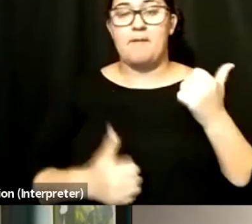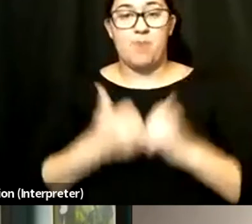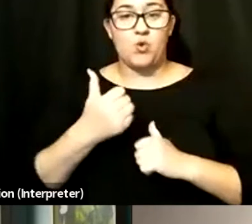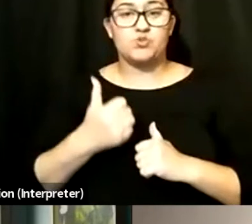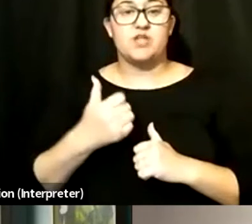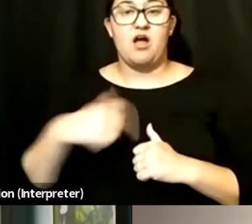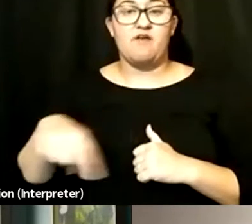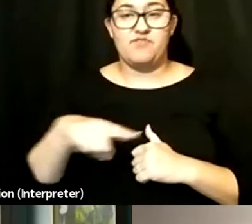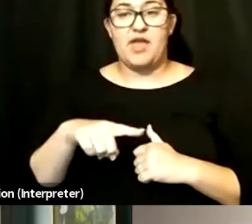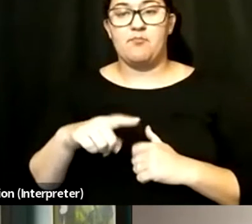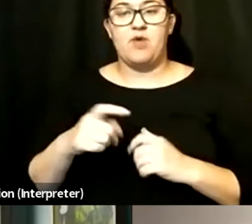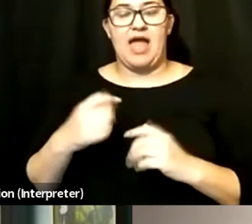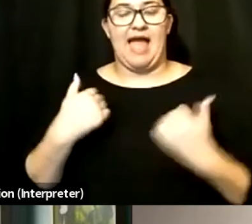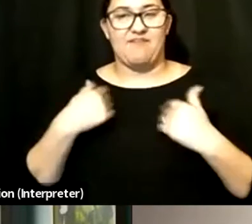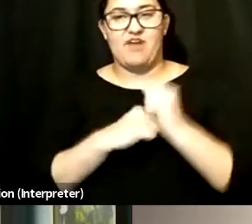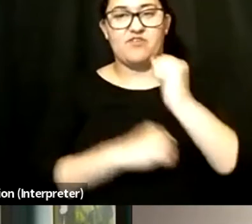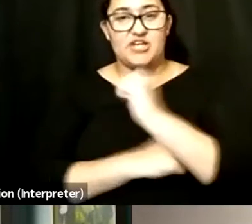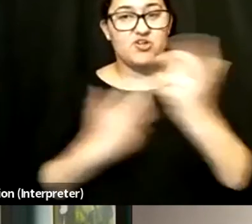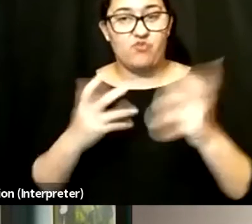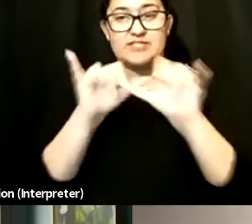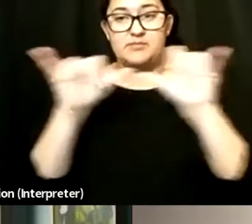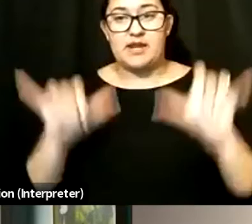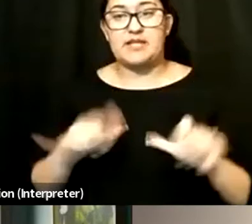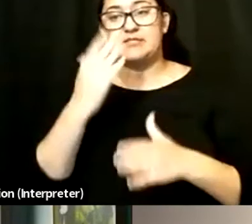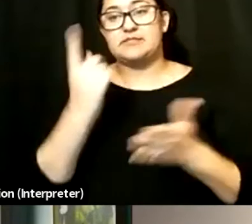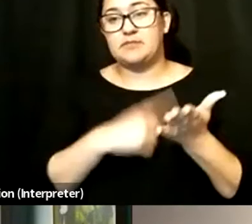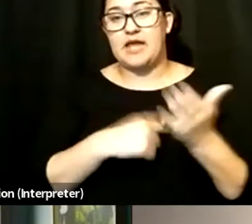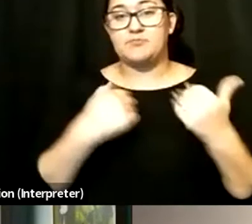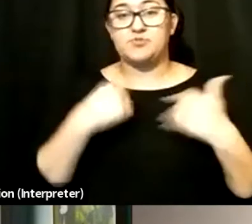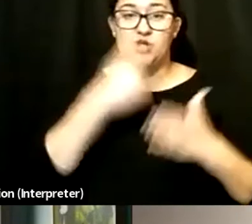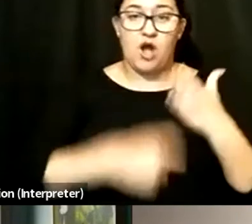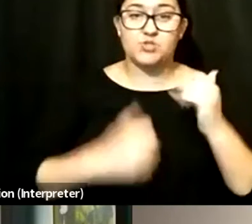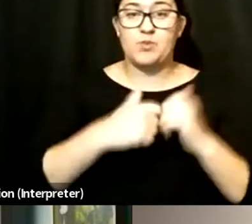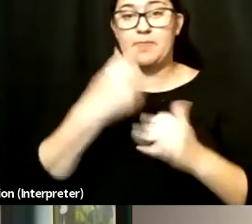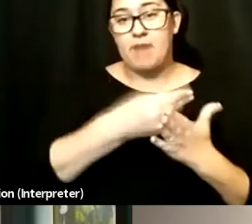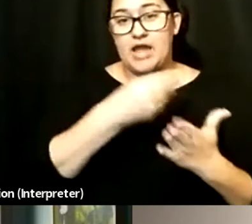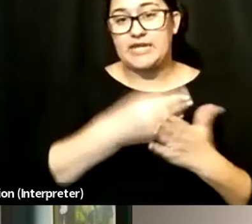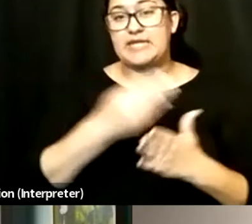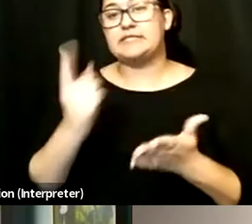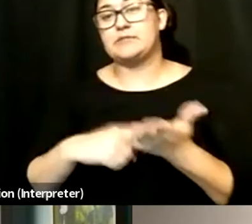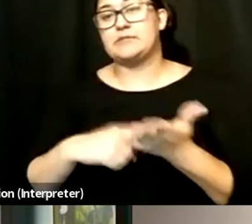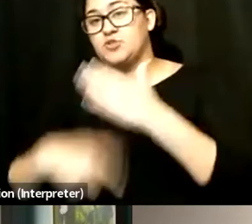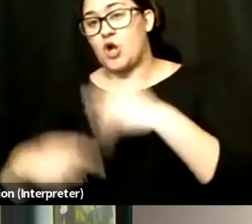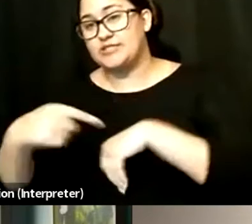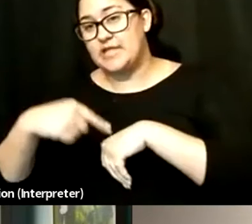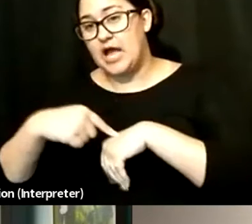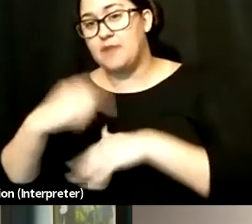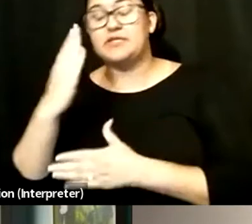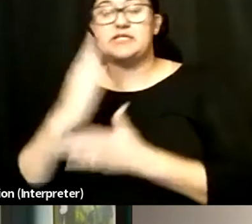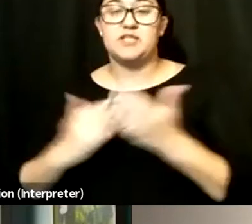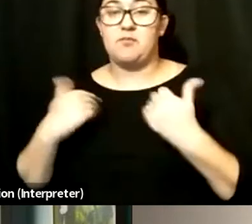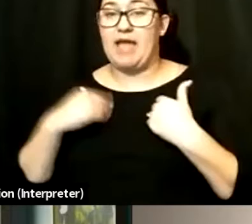systemic ableism. And sometimes they're costs in money, sometimes they're costs in time, costs and missed opportunities. So I think